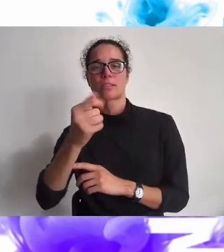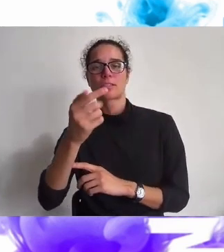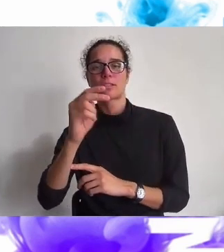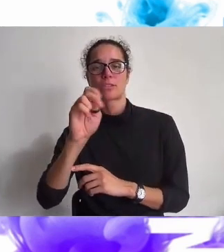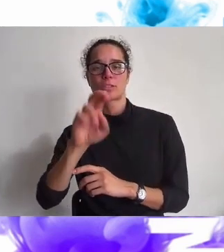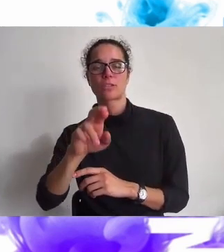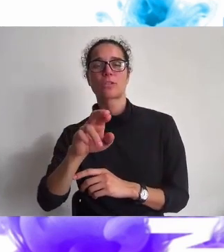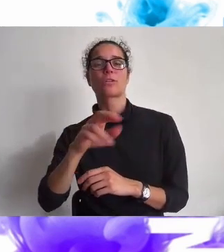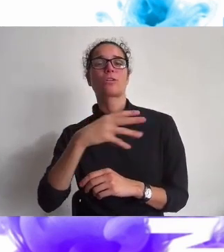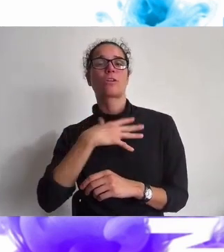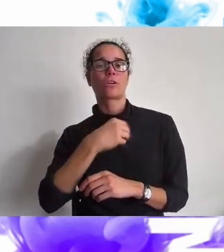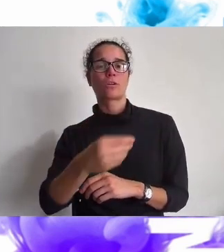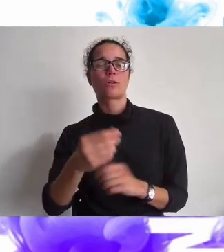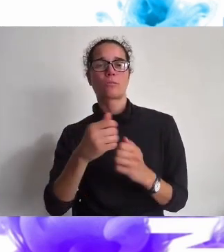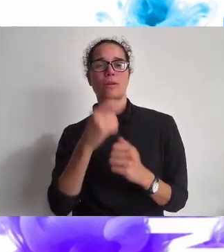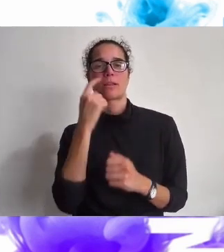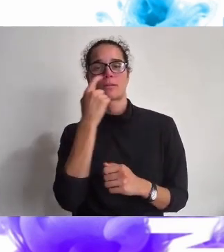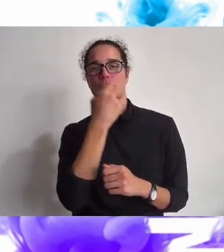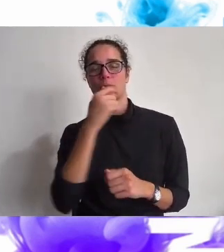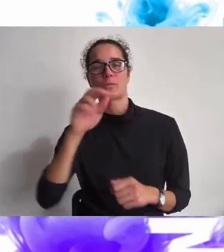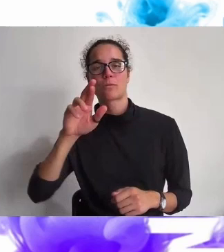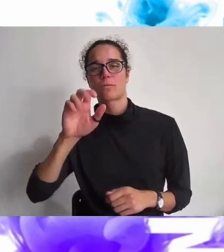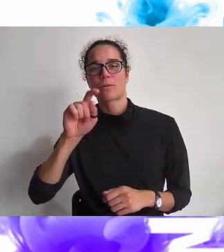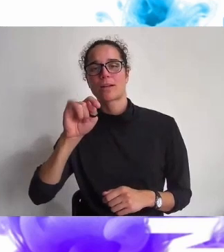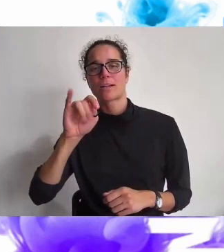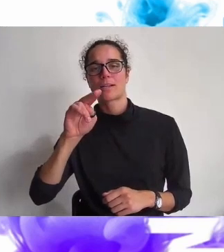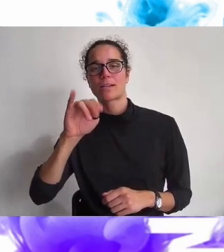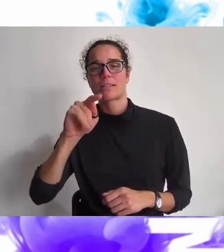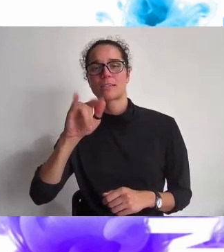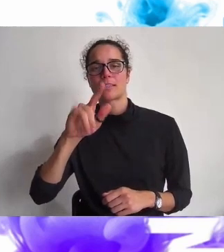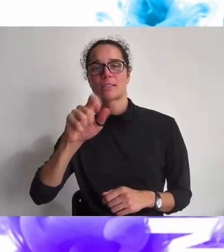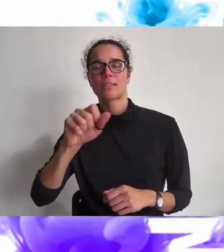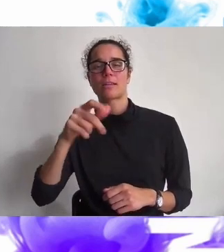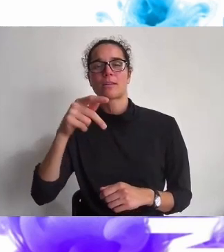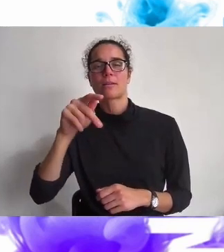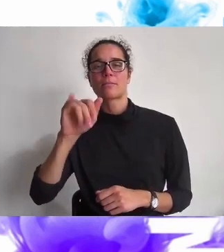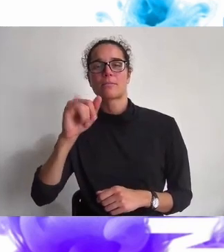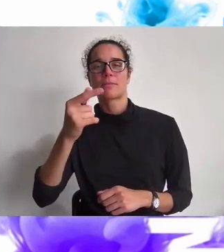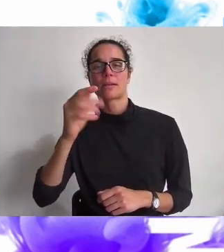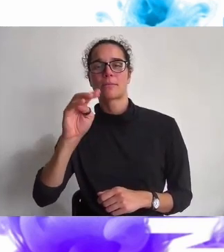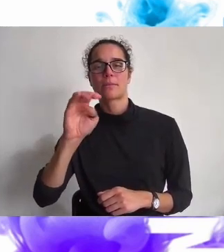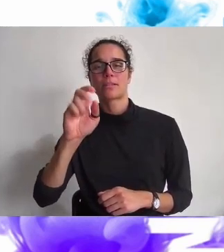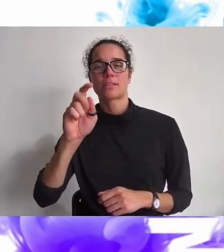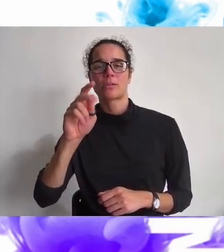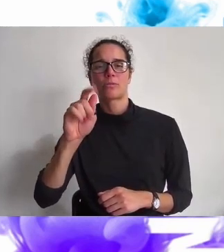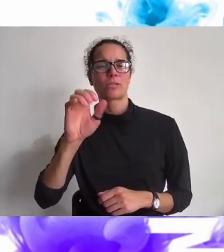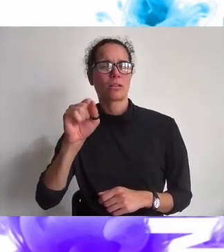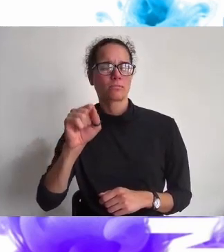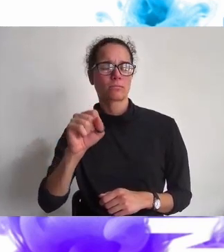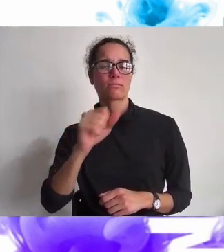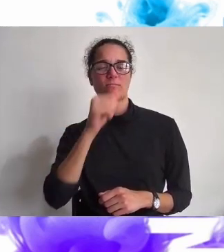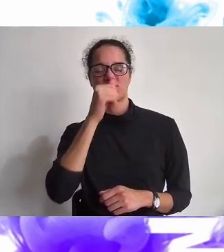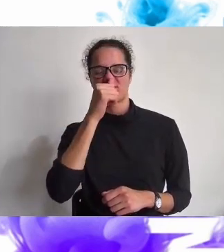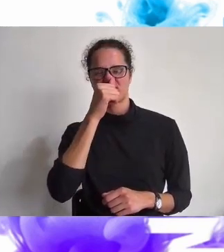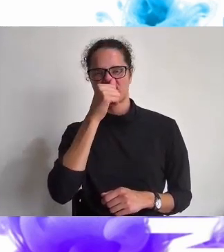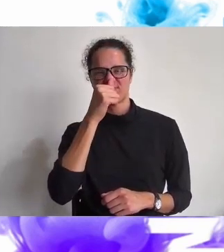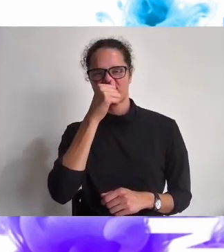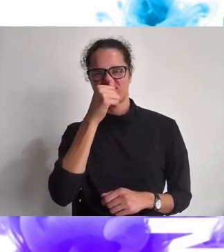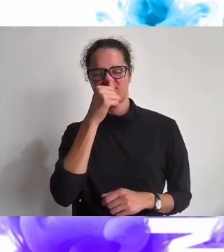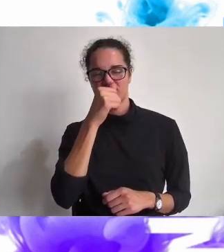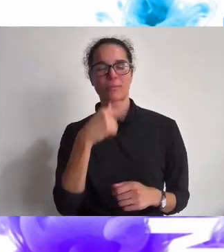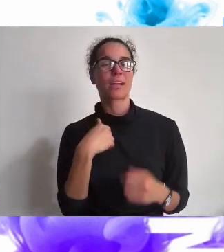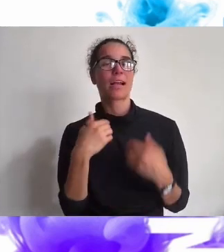retinitis pigmentosa, which is an invisible disability. I have auburn hair, and I am